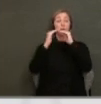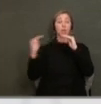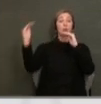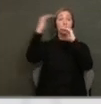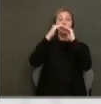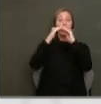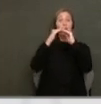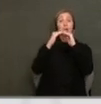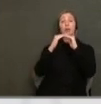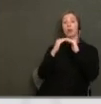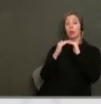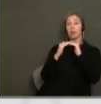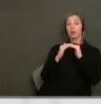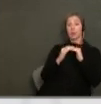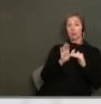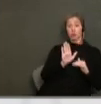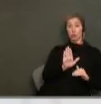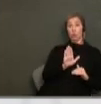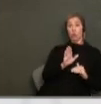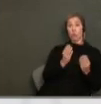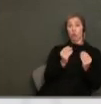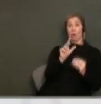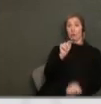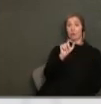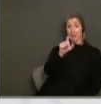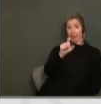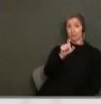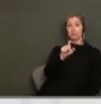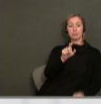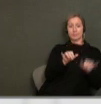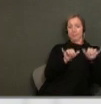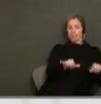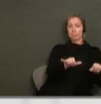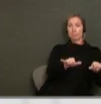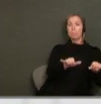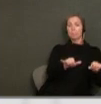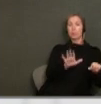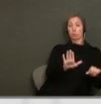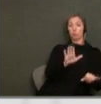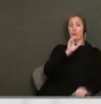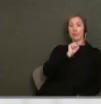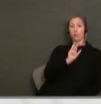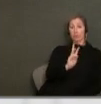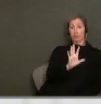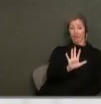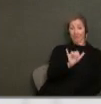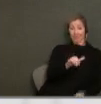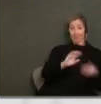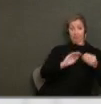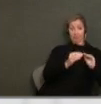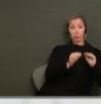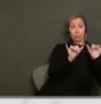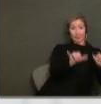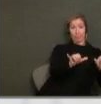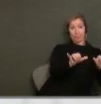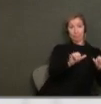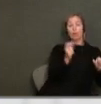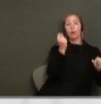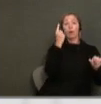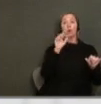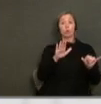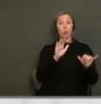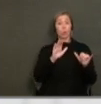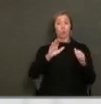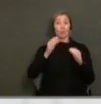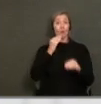were when you turned 65. So all that combined, the city will provide property tax relief